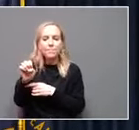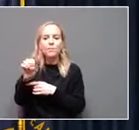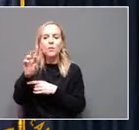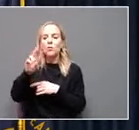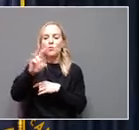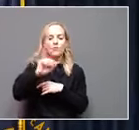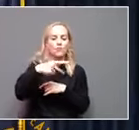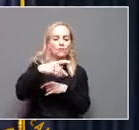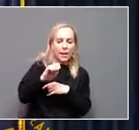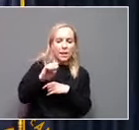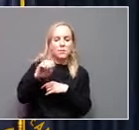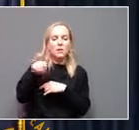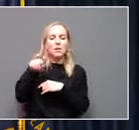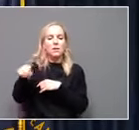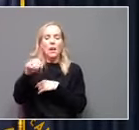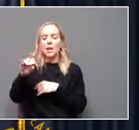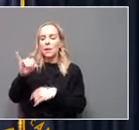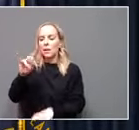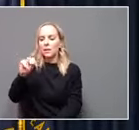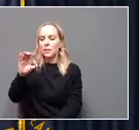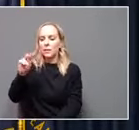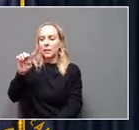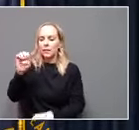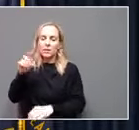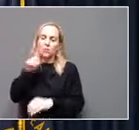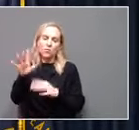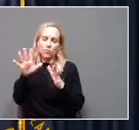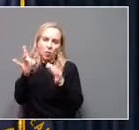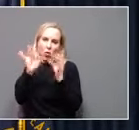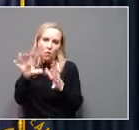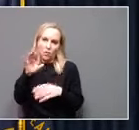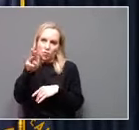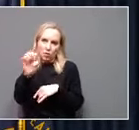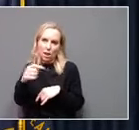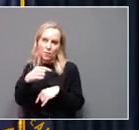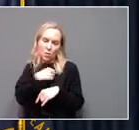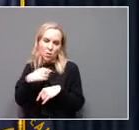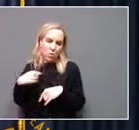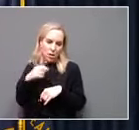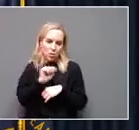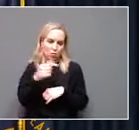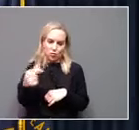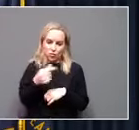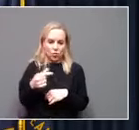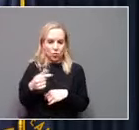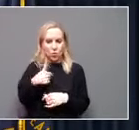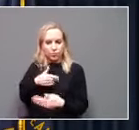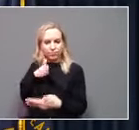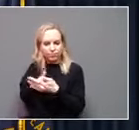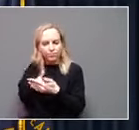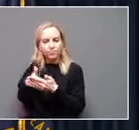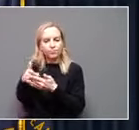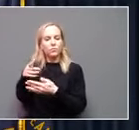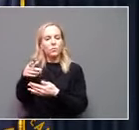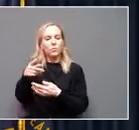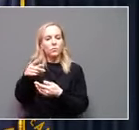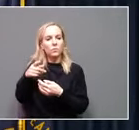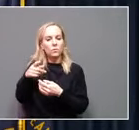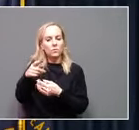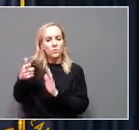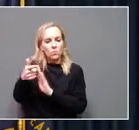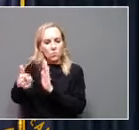are crimes that, as Attorney General, we prosecuted. Human traffickers, we prosecuted. But not just